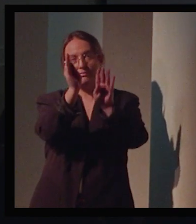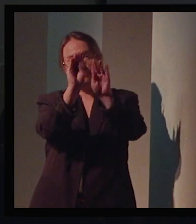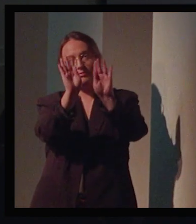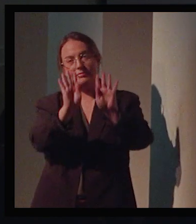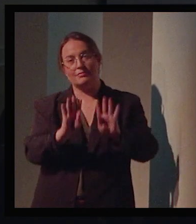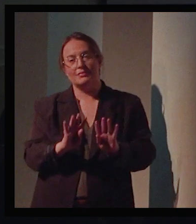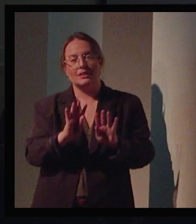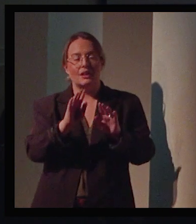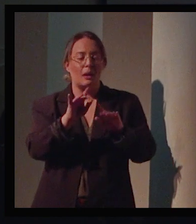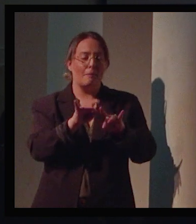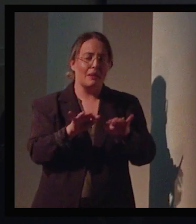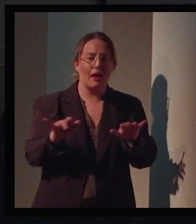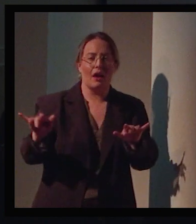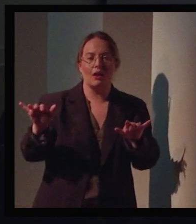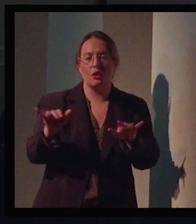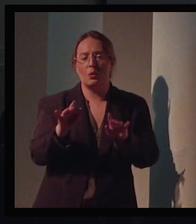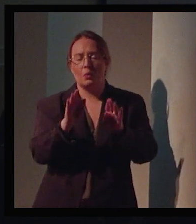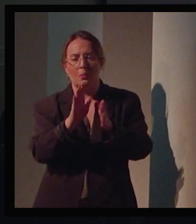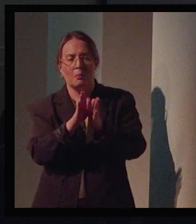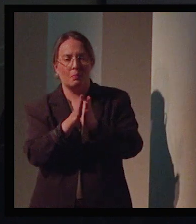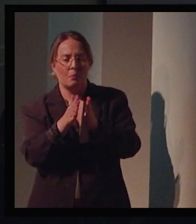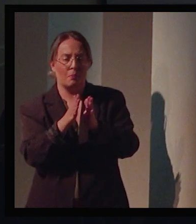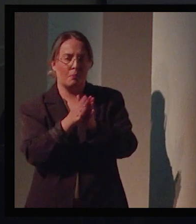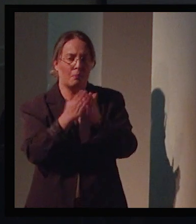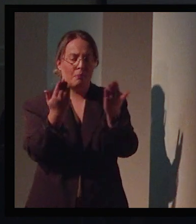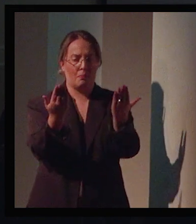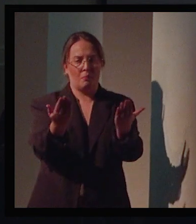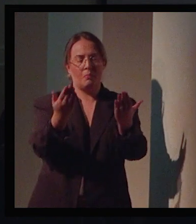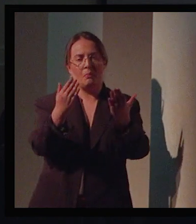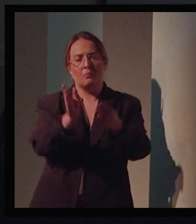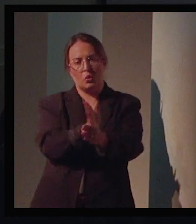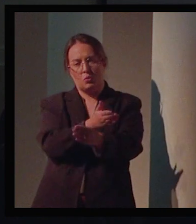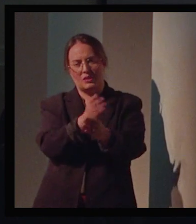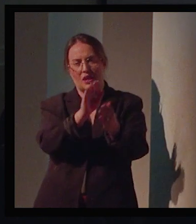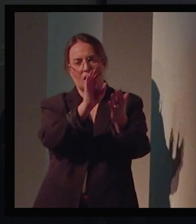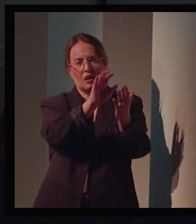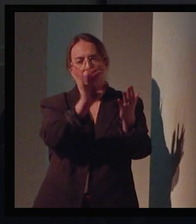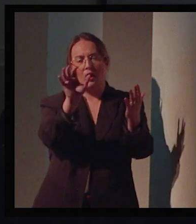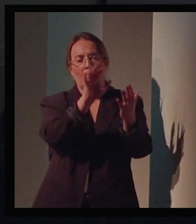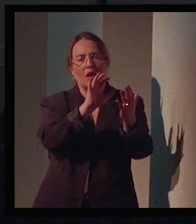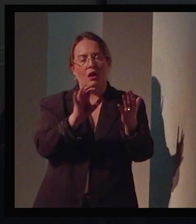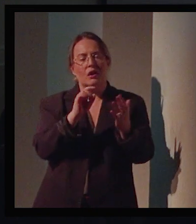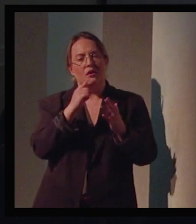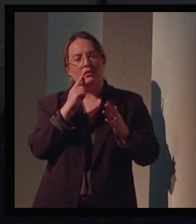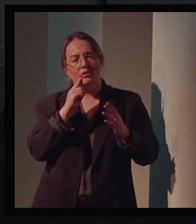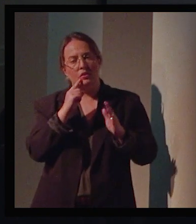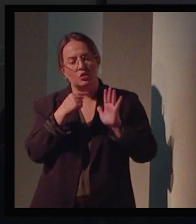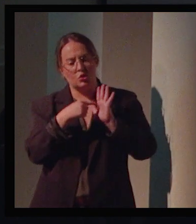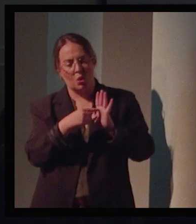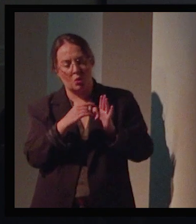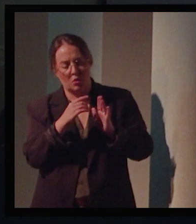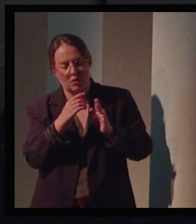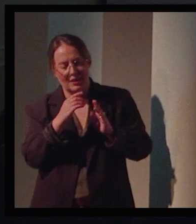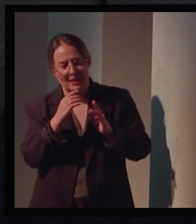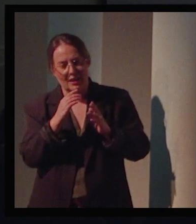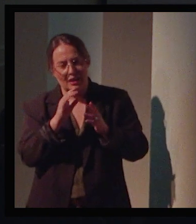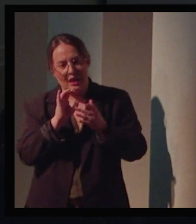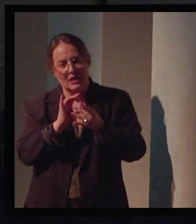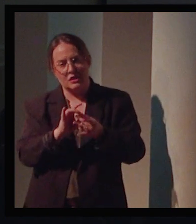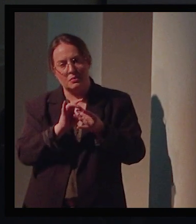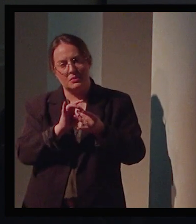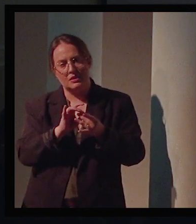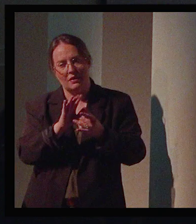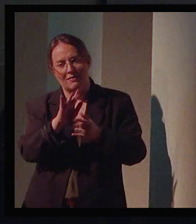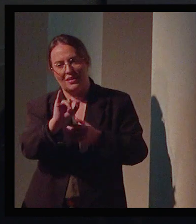sheet music, a mirror, and a vase of flowers. And she underscores the casual intimacy of the scene by placing the little girl on her